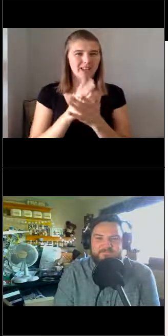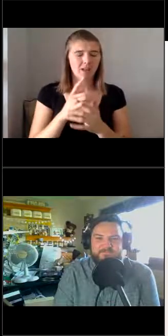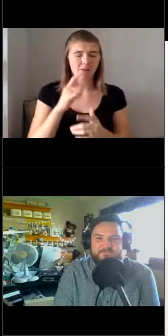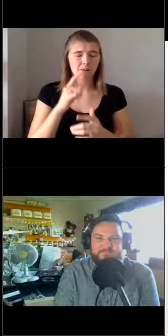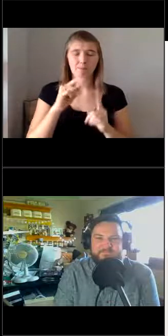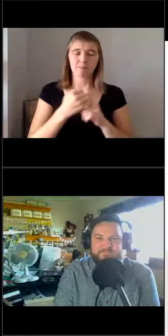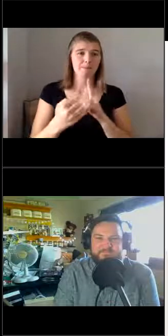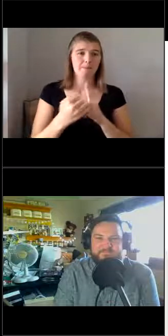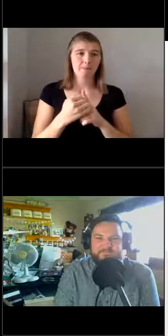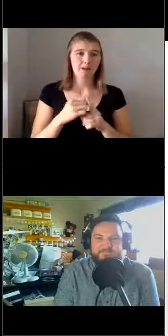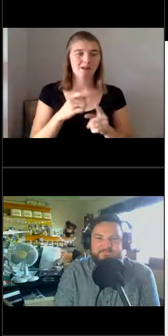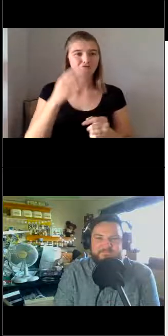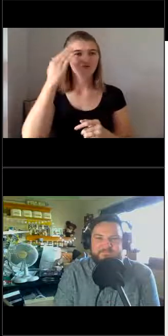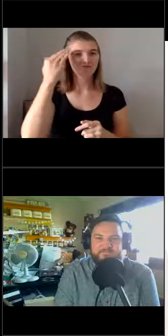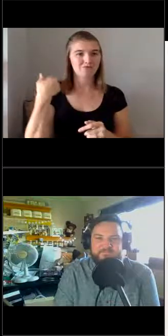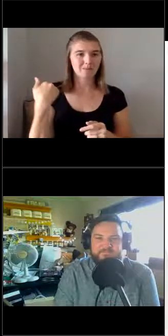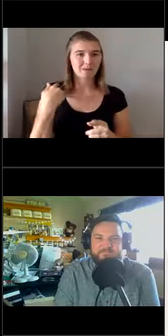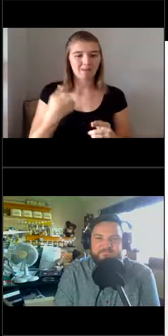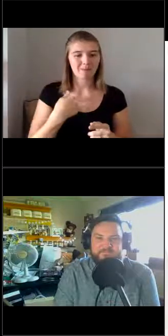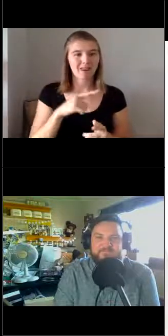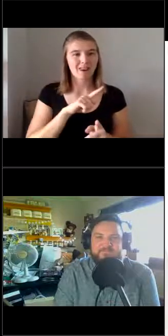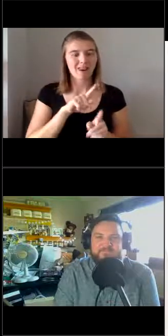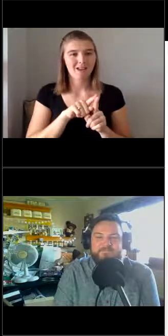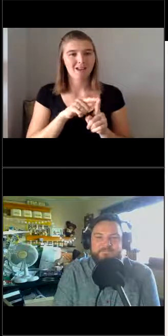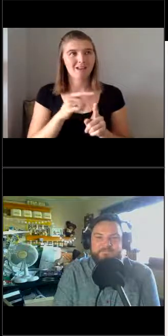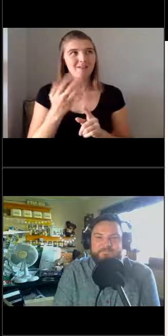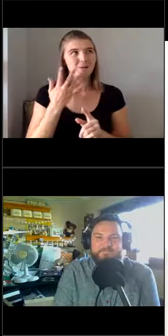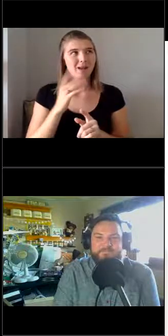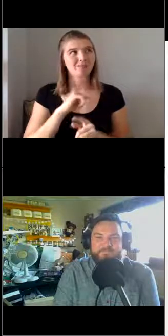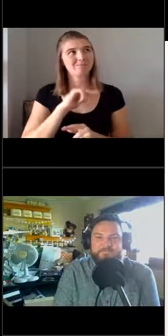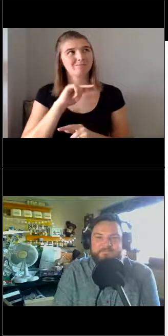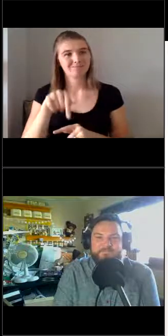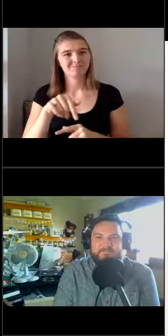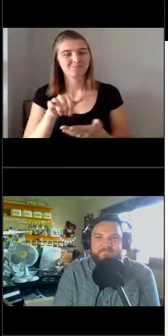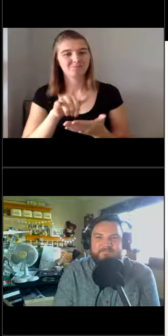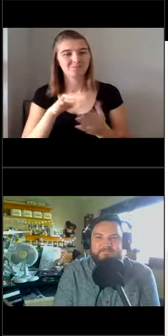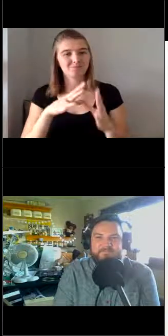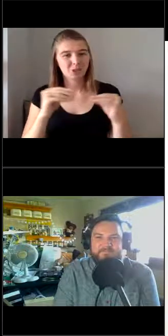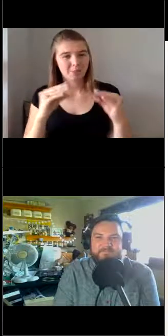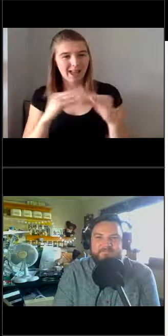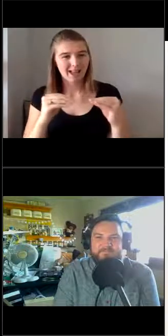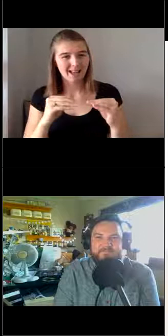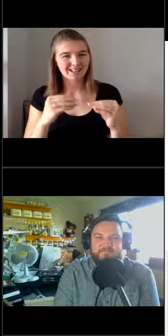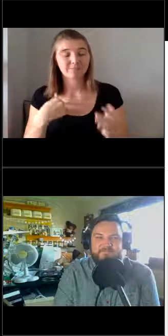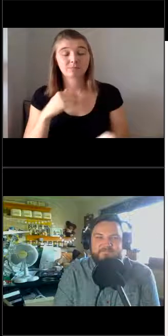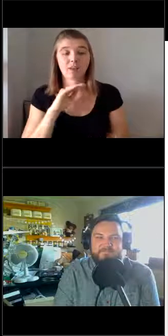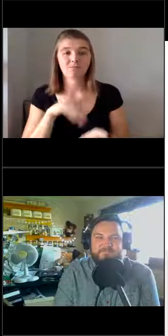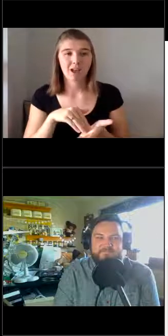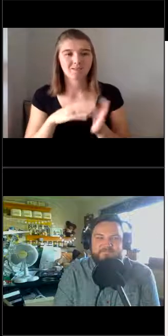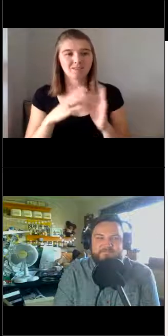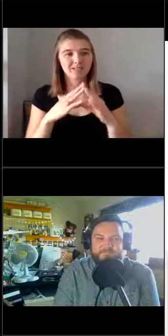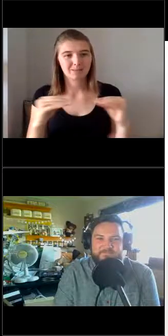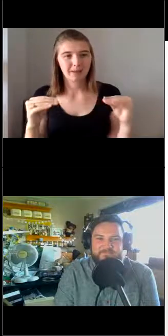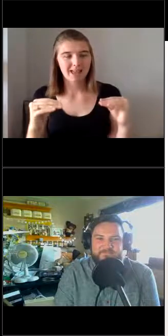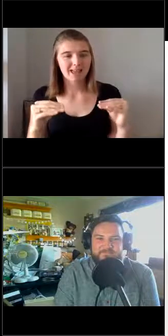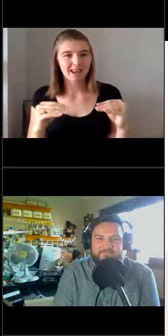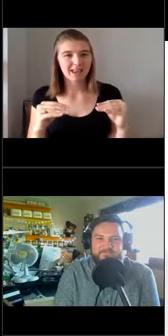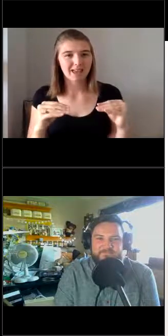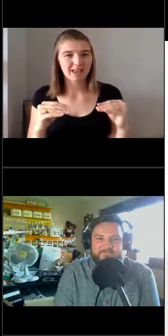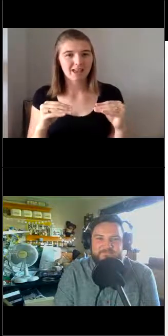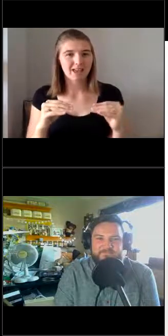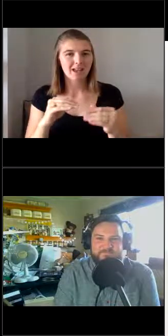when I arrived in Japan after about 2 months, if you all remembered, there was this Tohoku